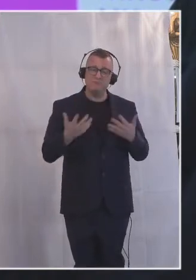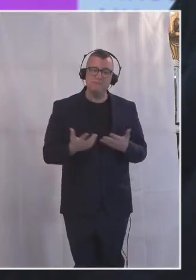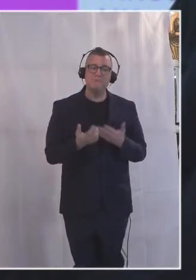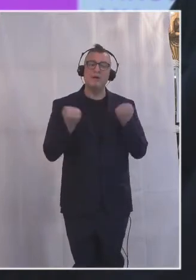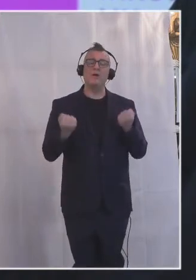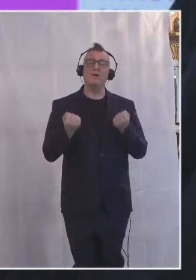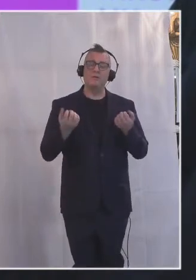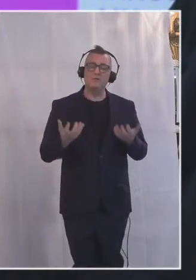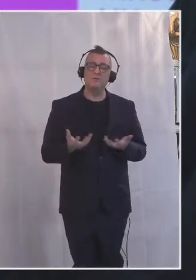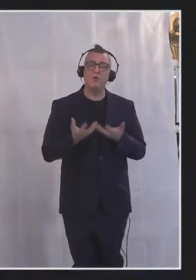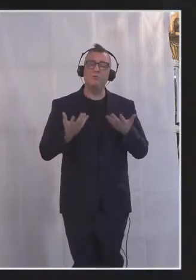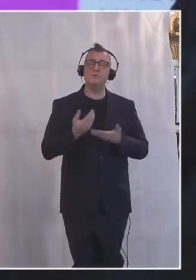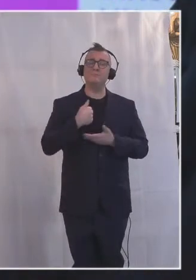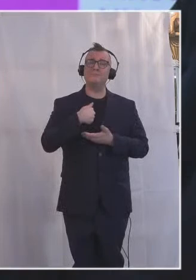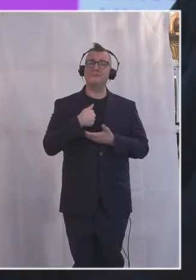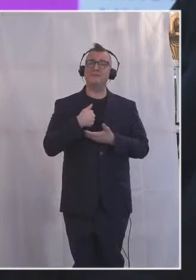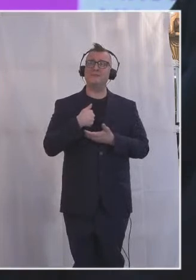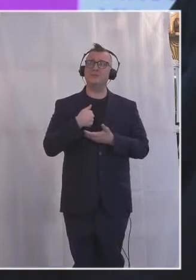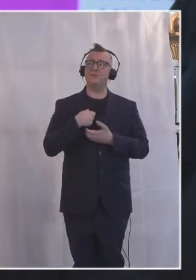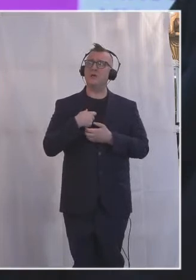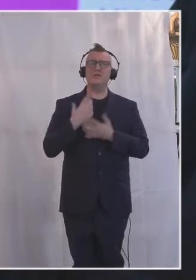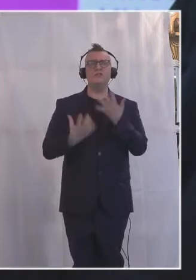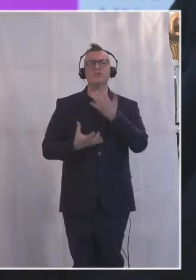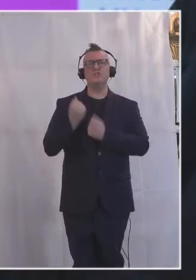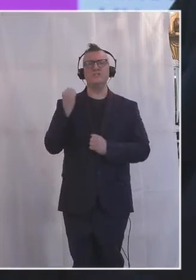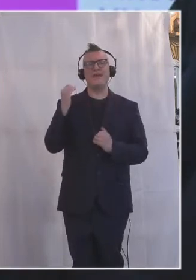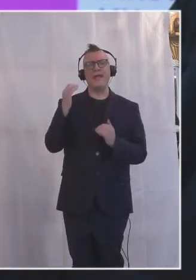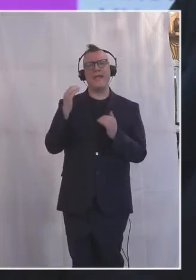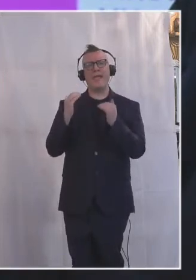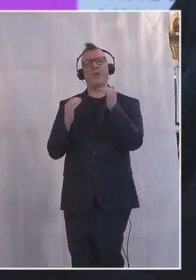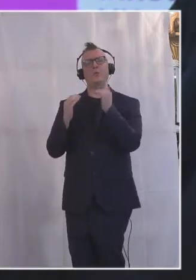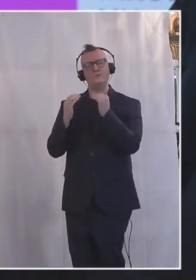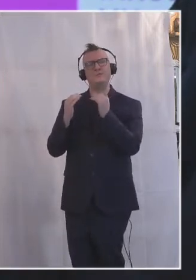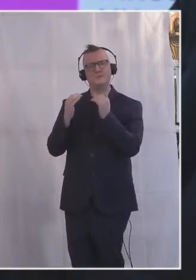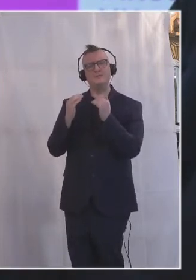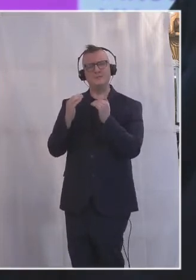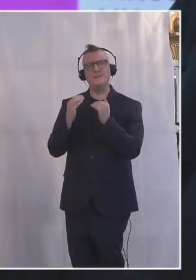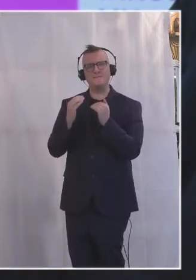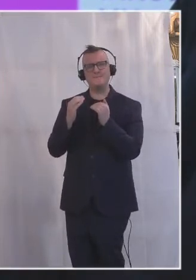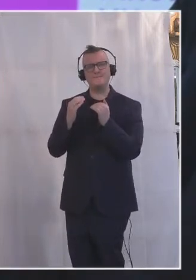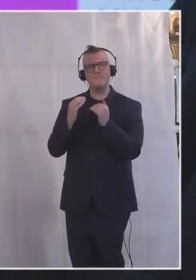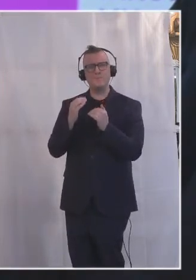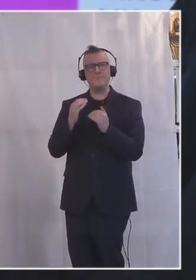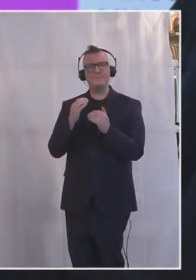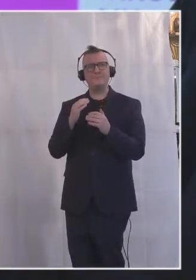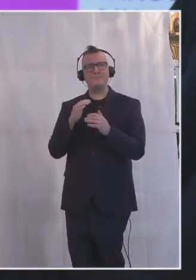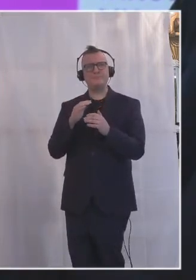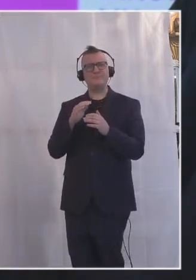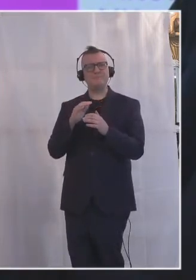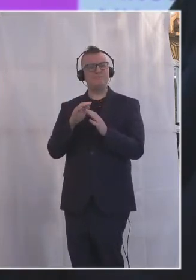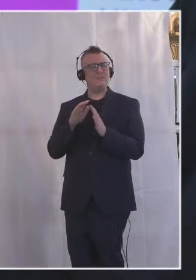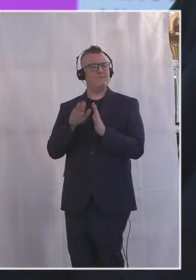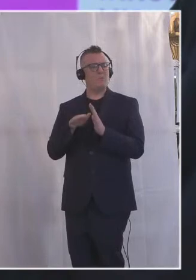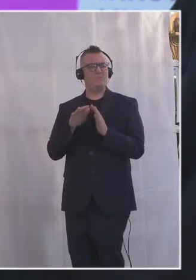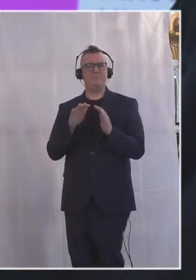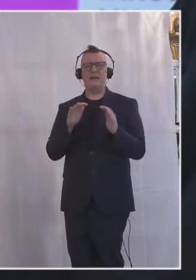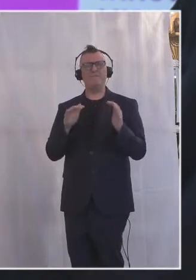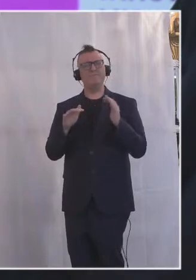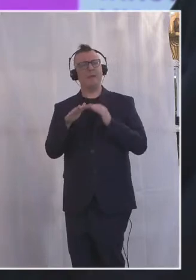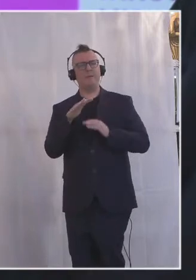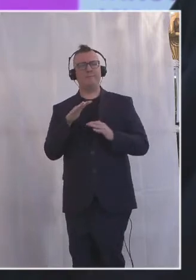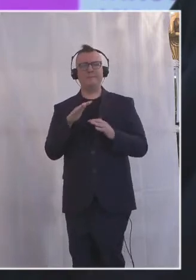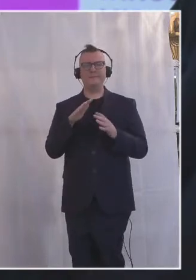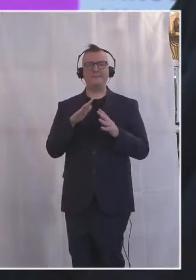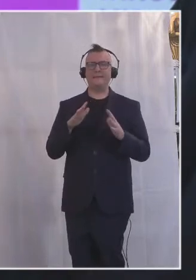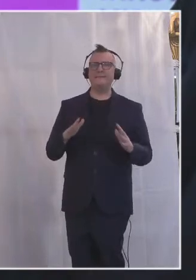me to have some equity alongside kind of from an environment perspective and a connection